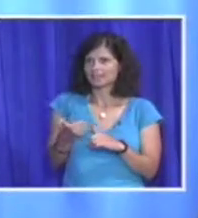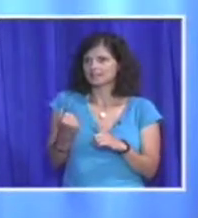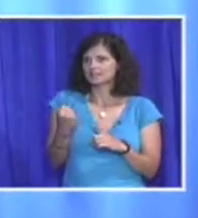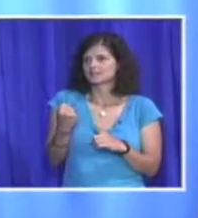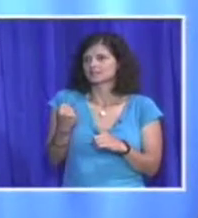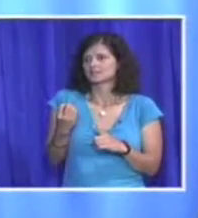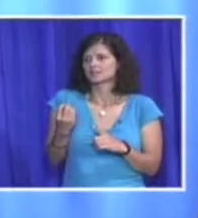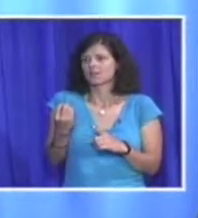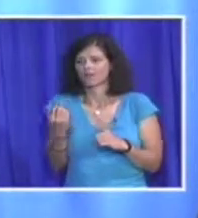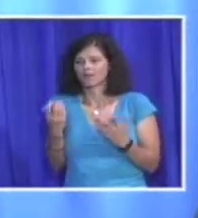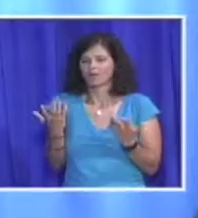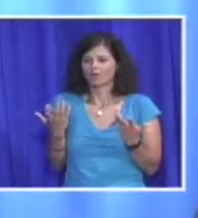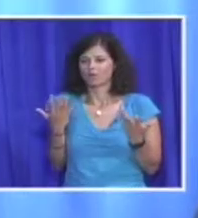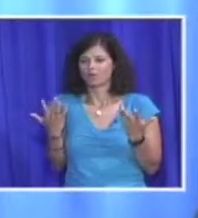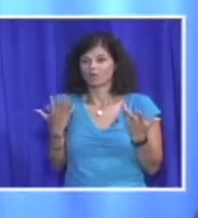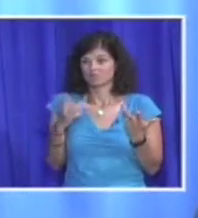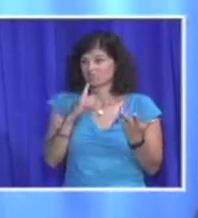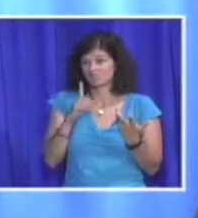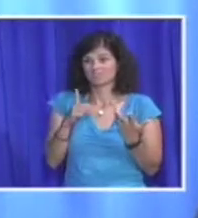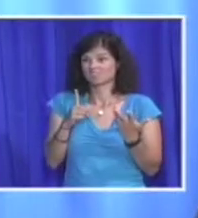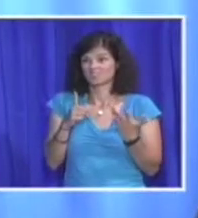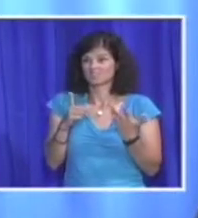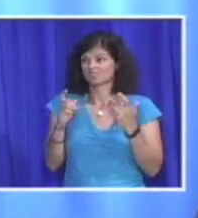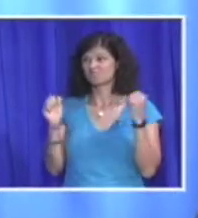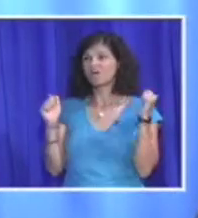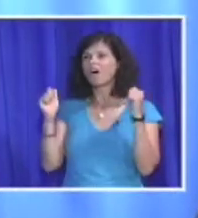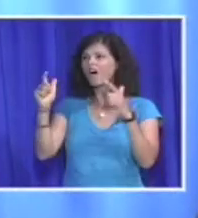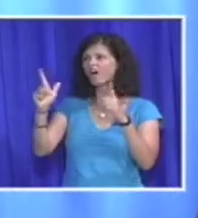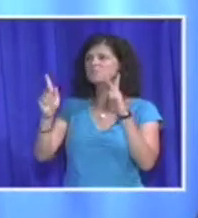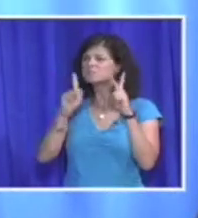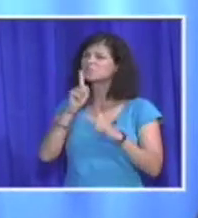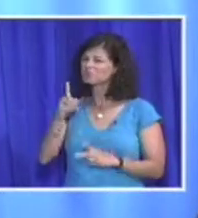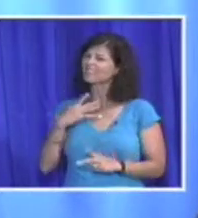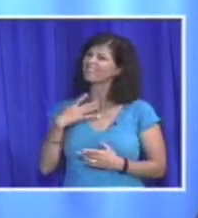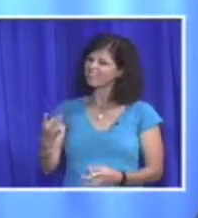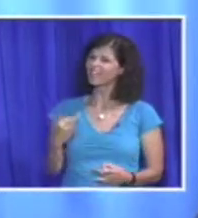and I think to a certain extent, everybody has an affinity for it.